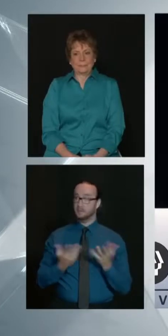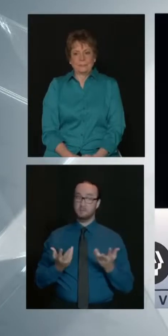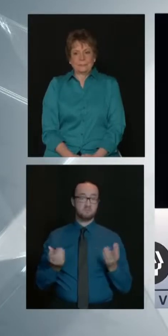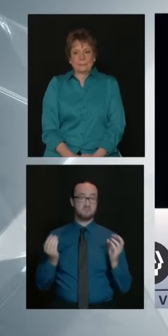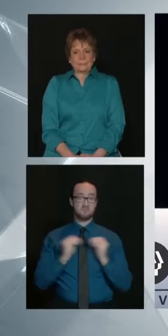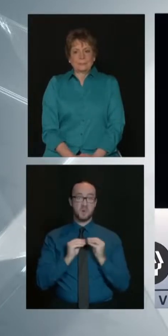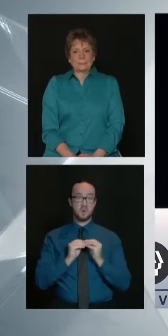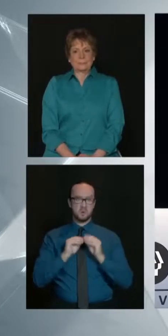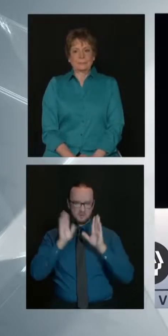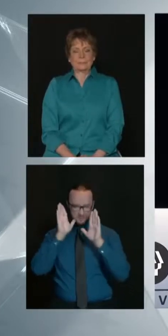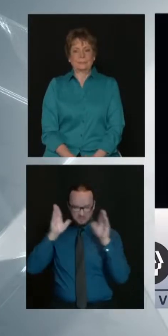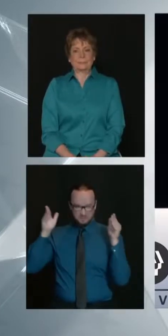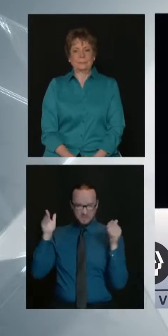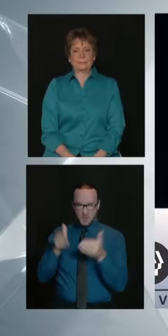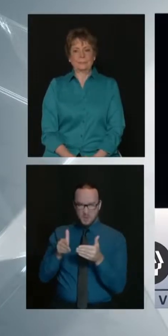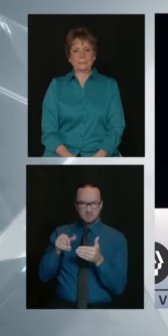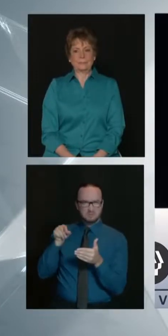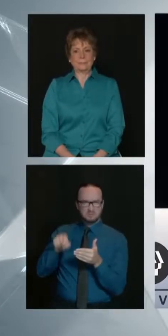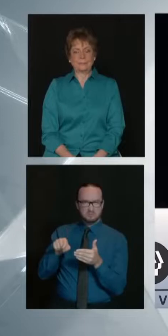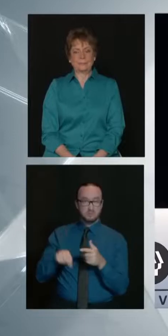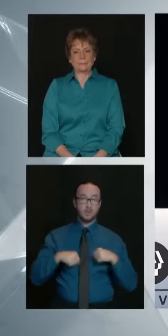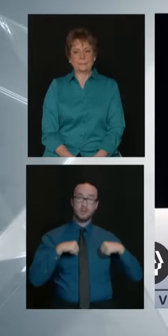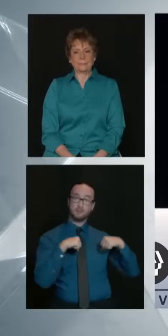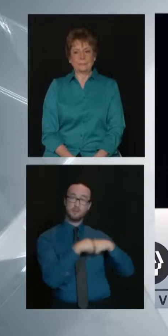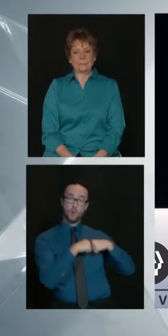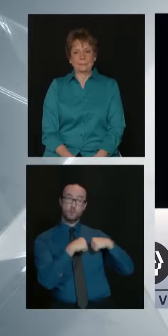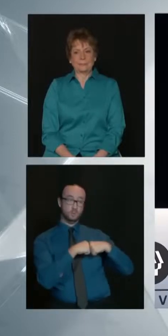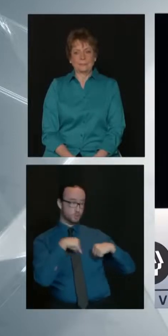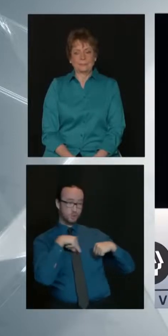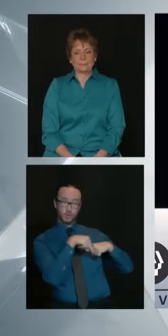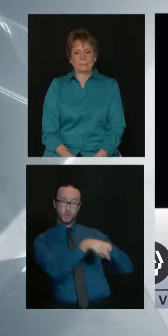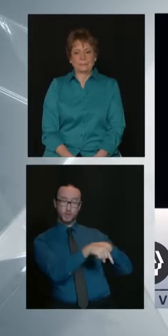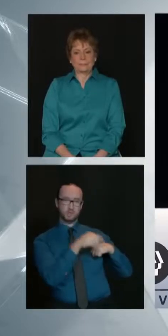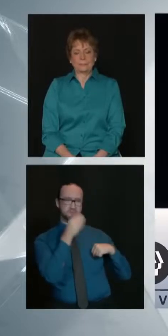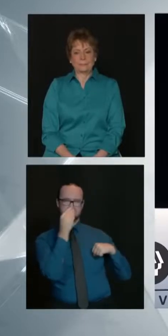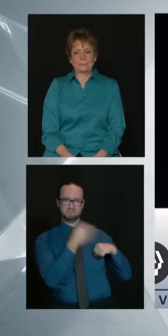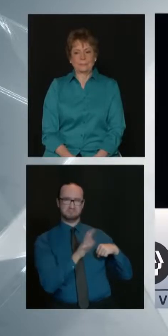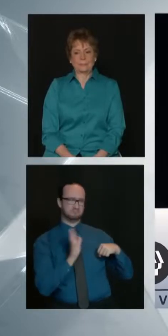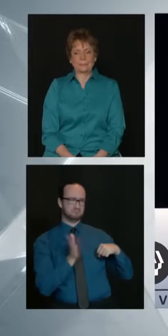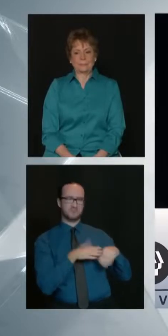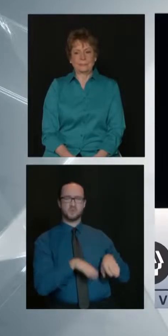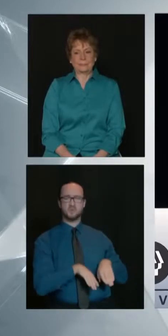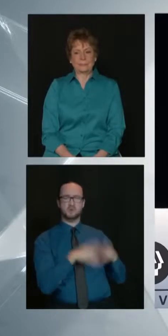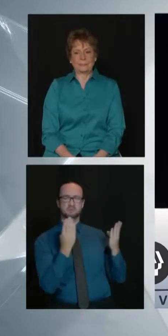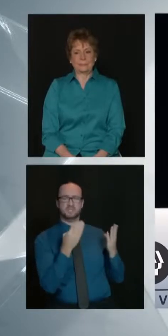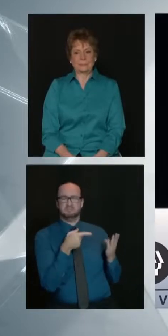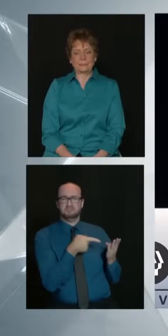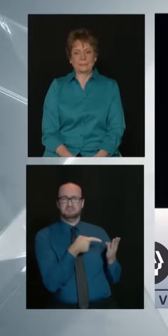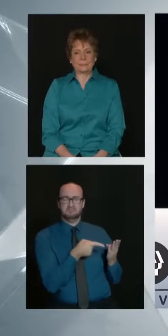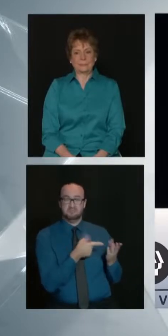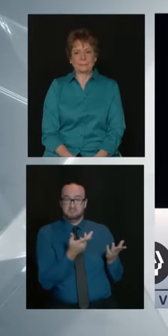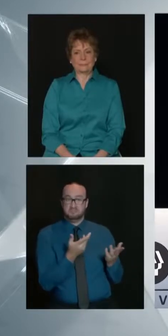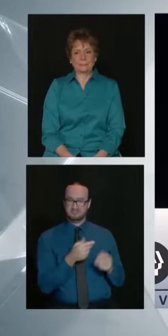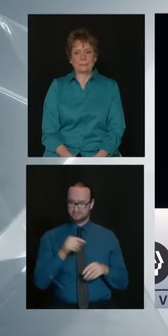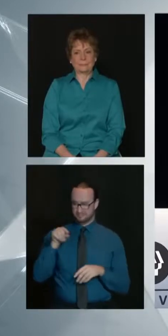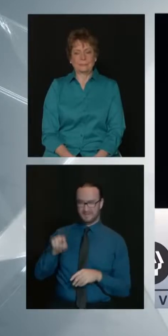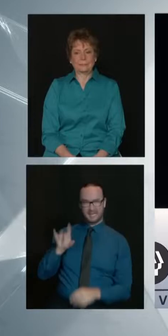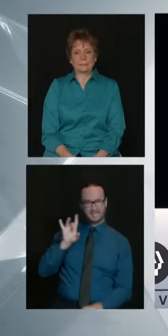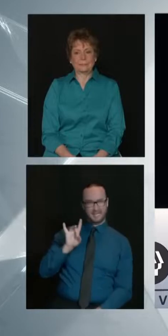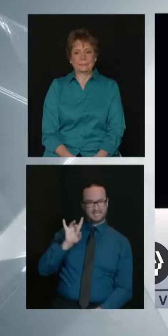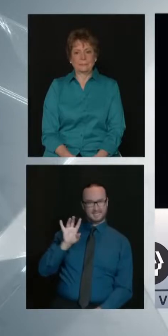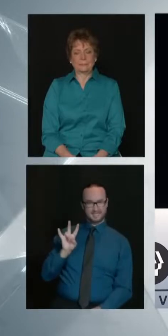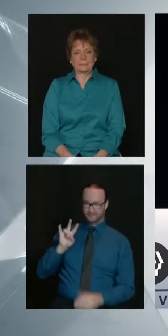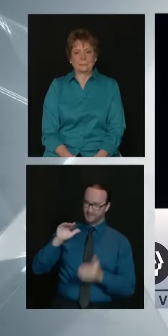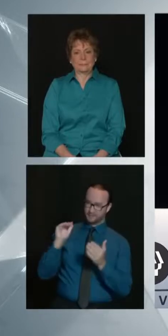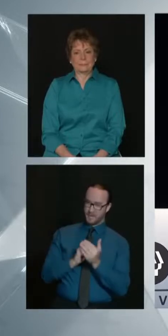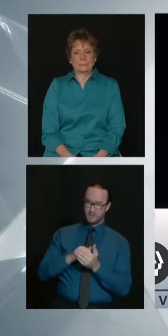open, voted for all the trillions in spending that caused this massive inflation, and he thinks the fix is 87,000 new IRS agents.